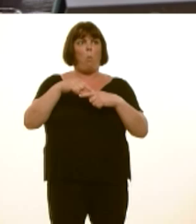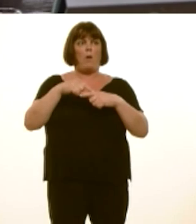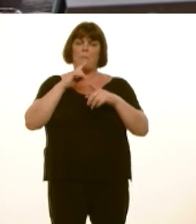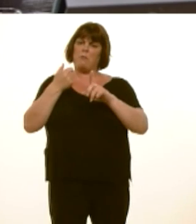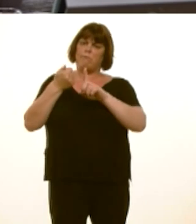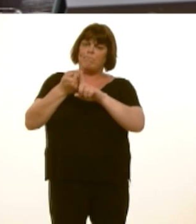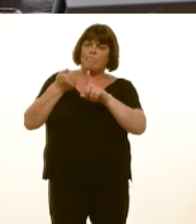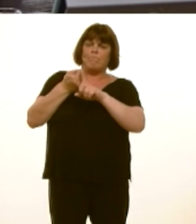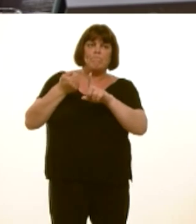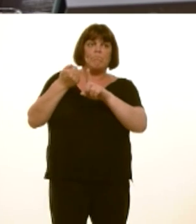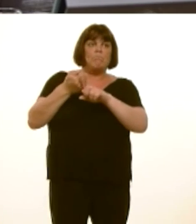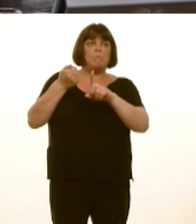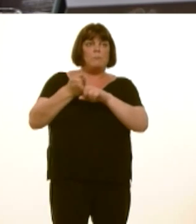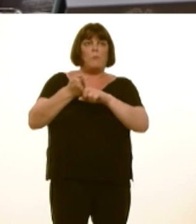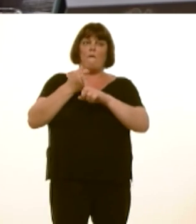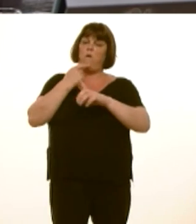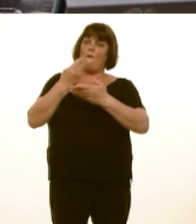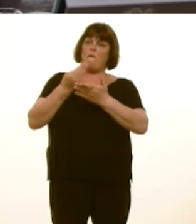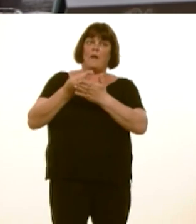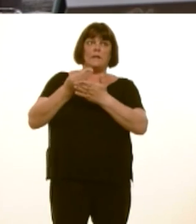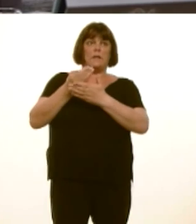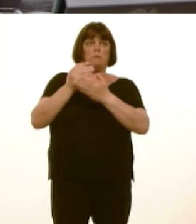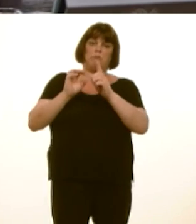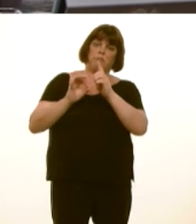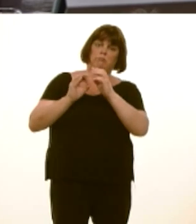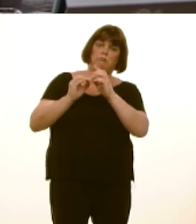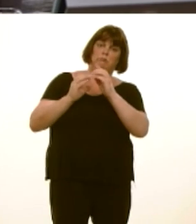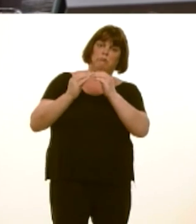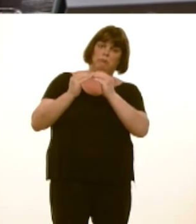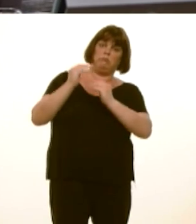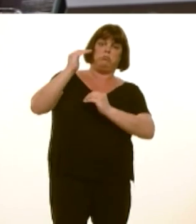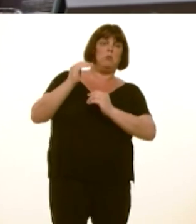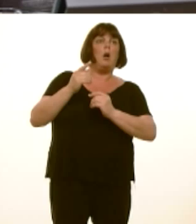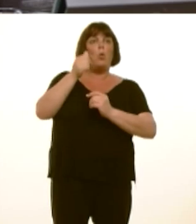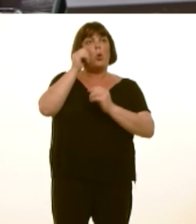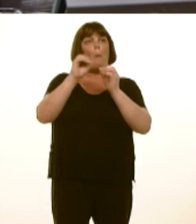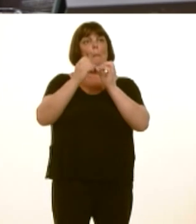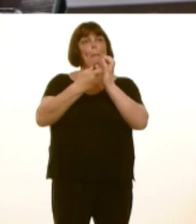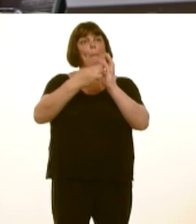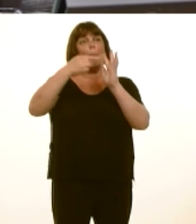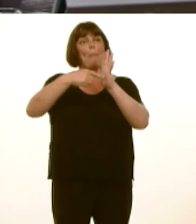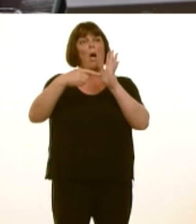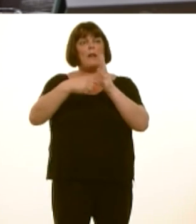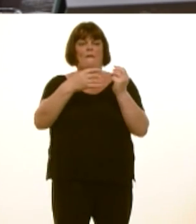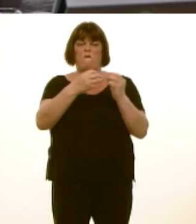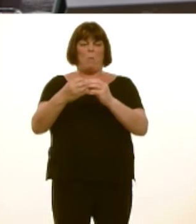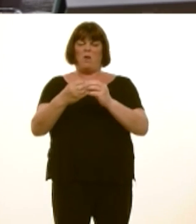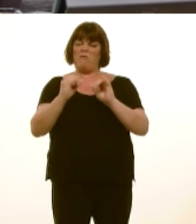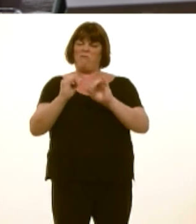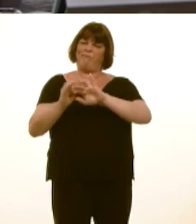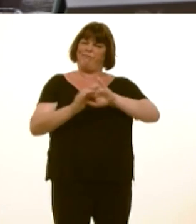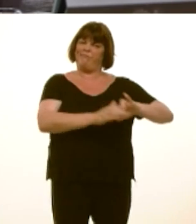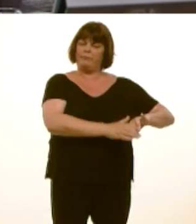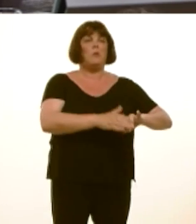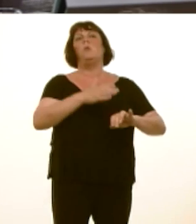funding floor. And my view is that Barnet is no longer relevant, and it's about time that Wales got its